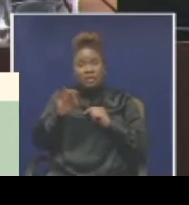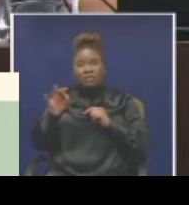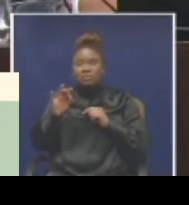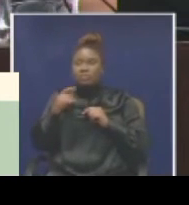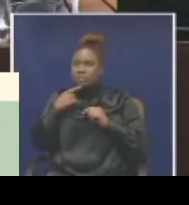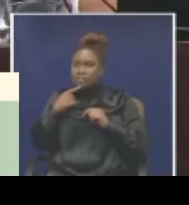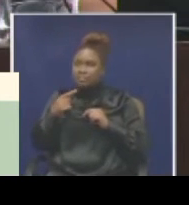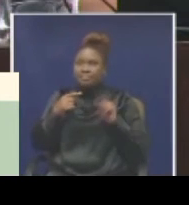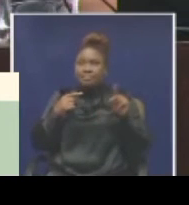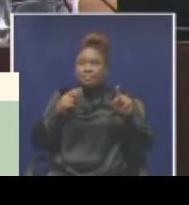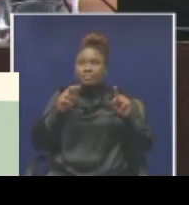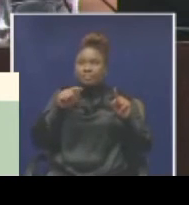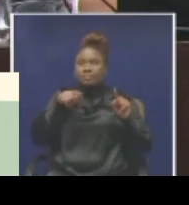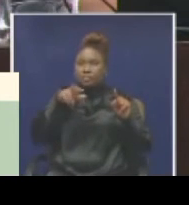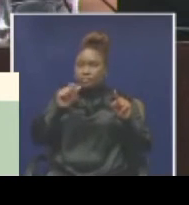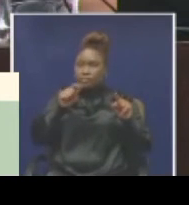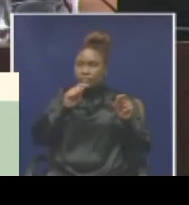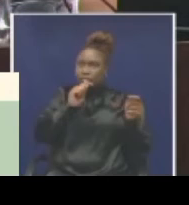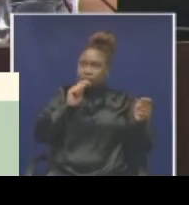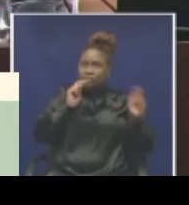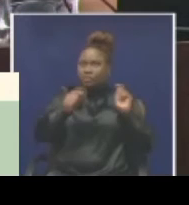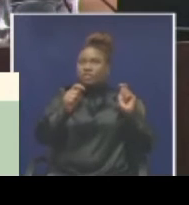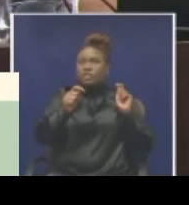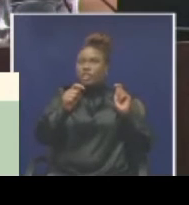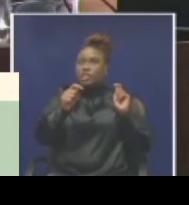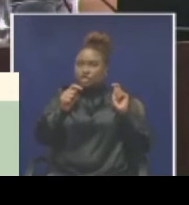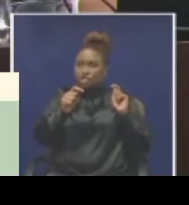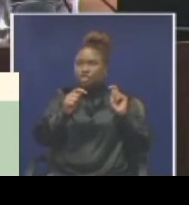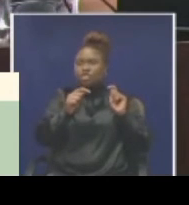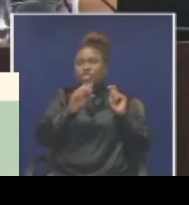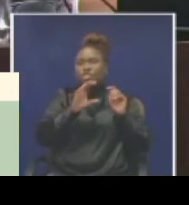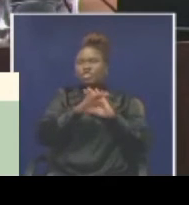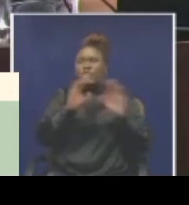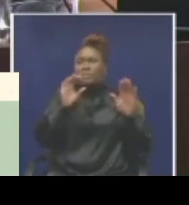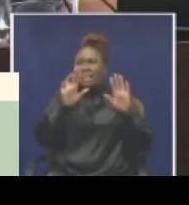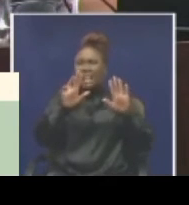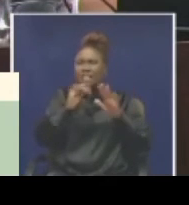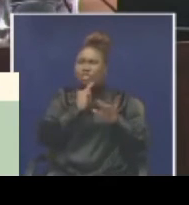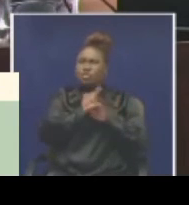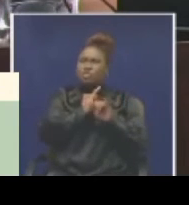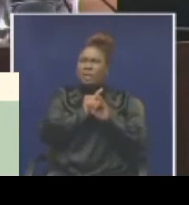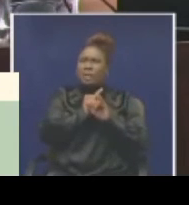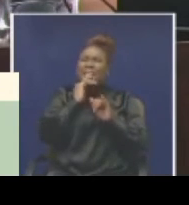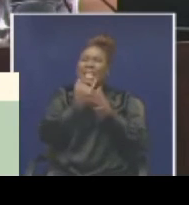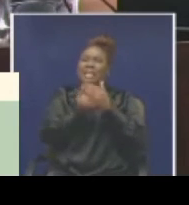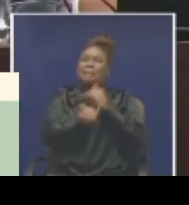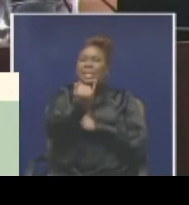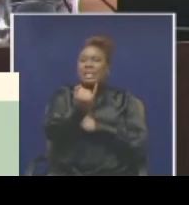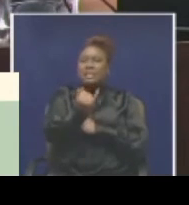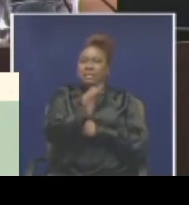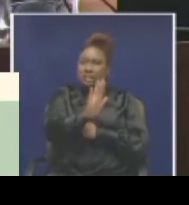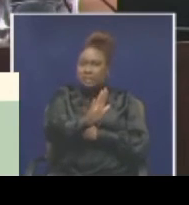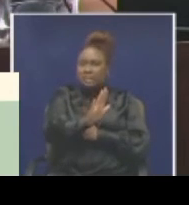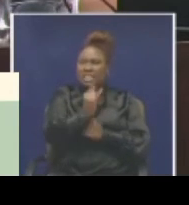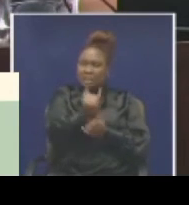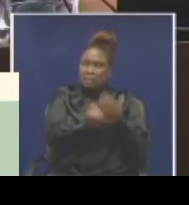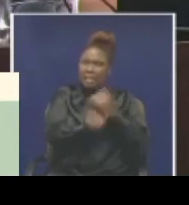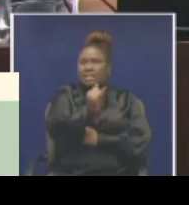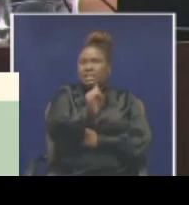saying ENPA must be changed to a Chapter 9 institution so that we remove this